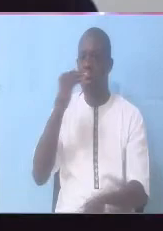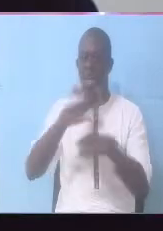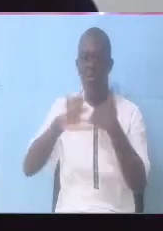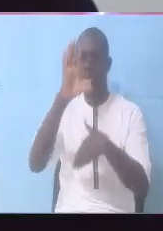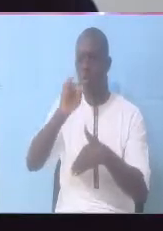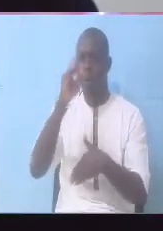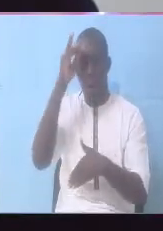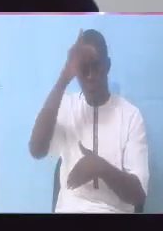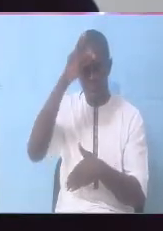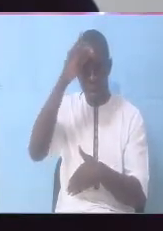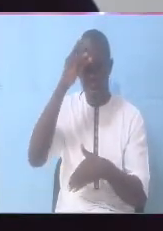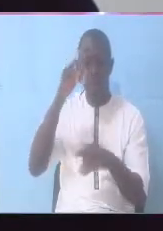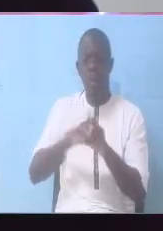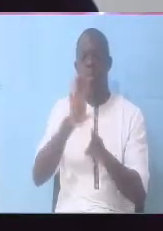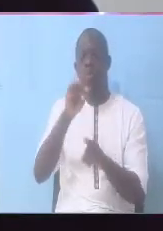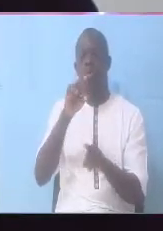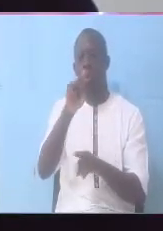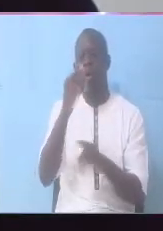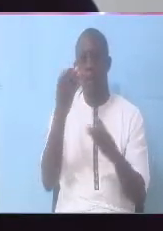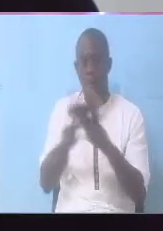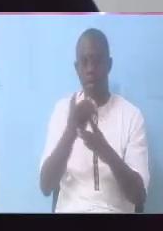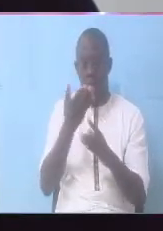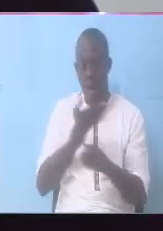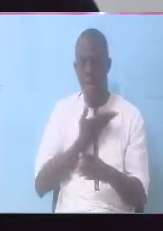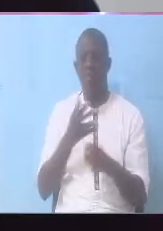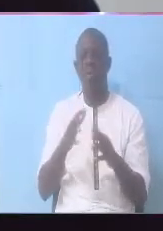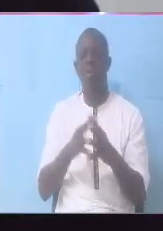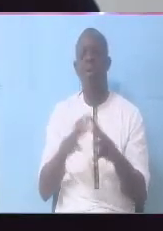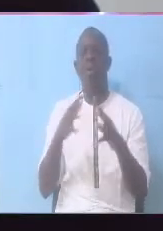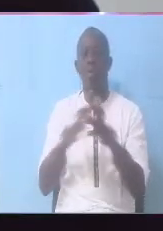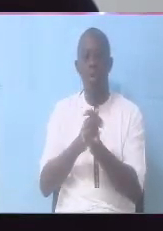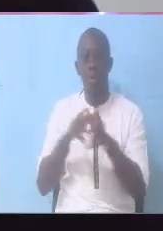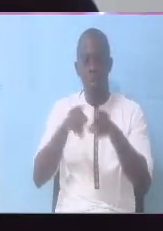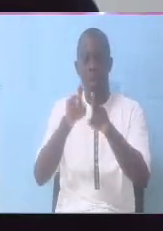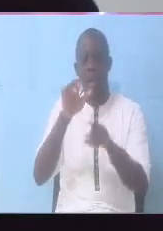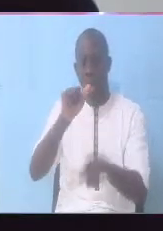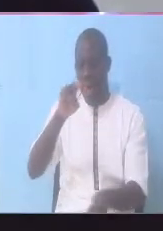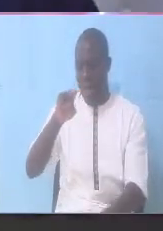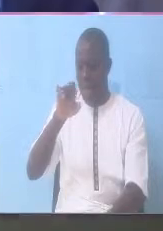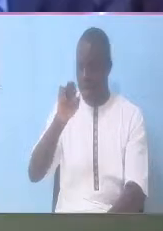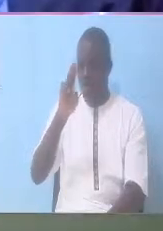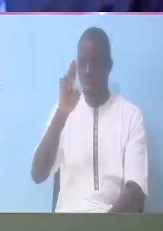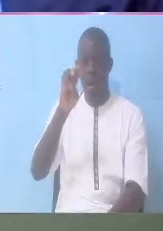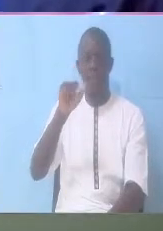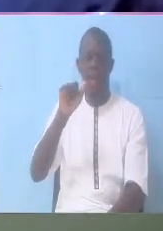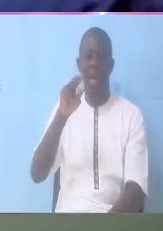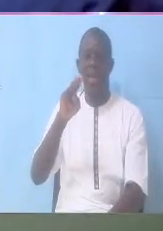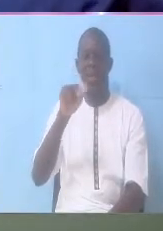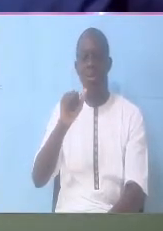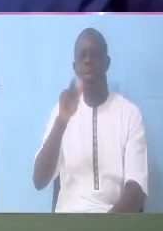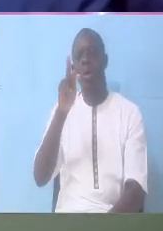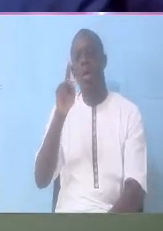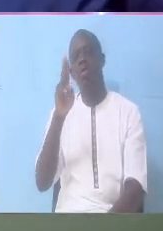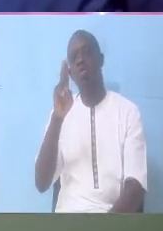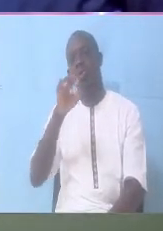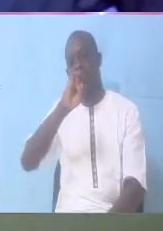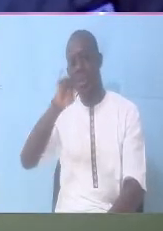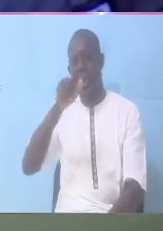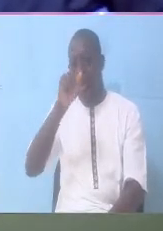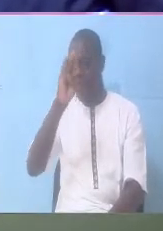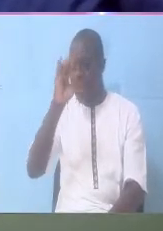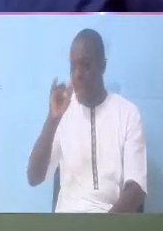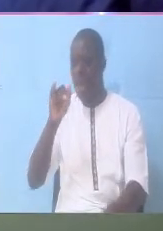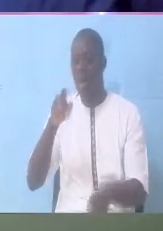Do you believe that he was going to be in coalition with Ansoumana Kujabi? Do you believe that he was going to be in coalition